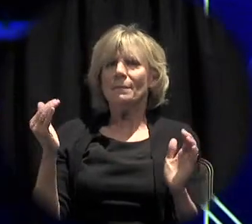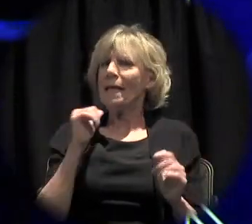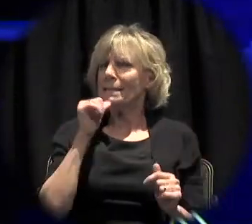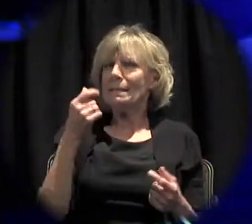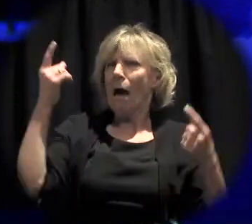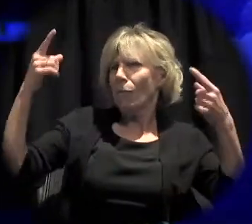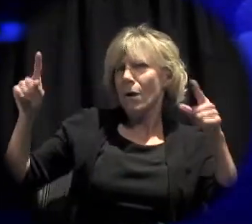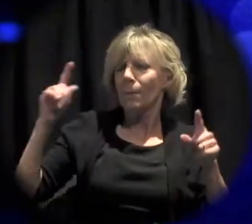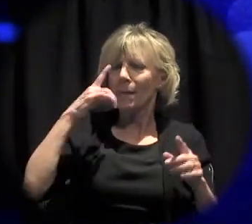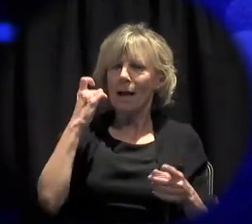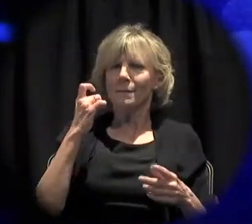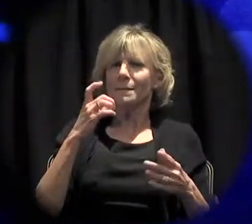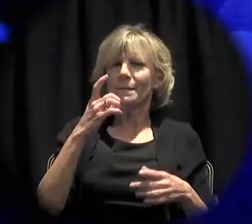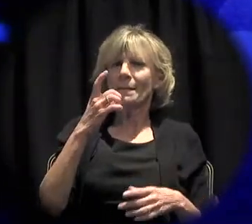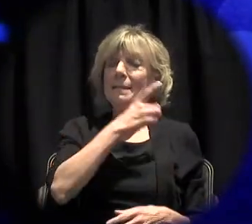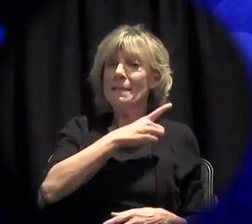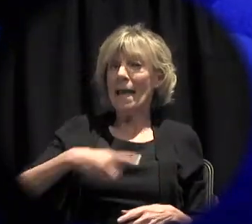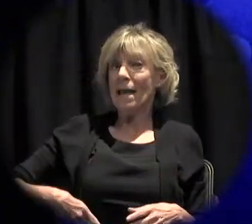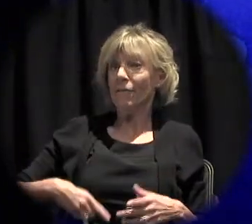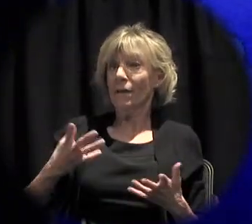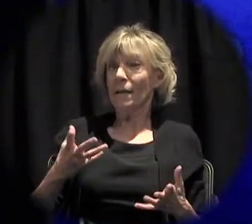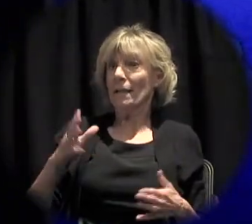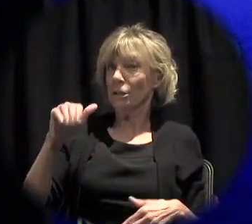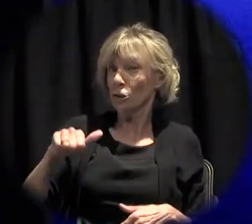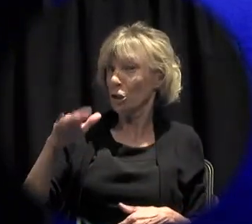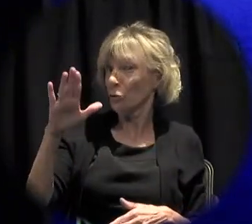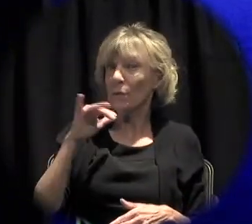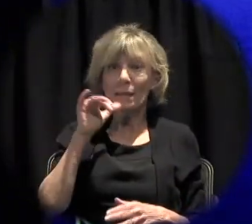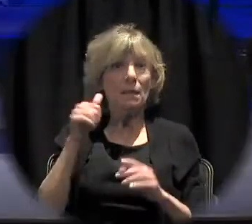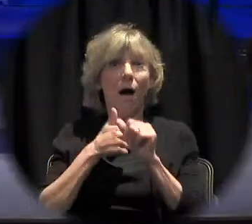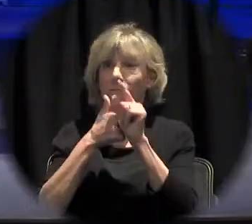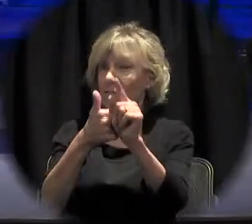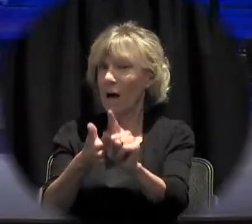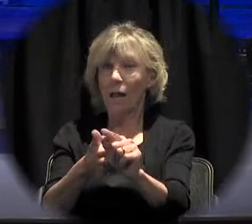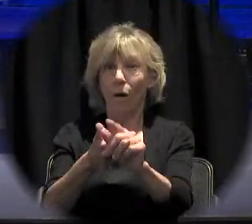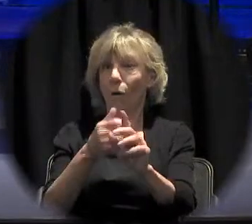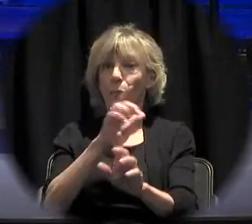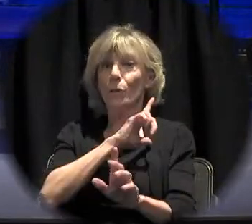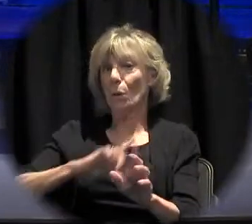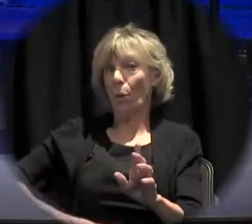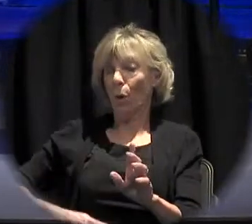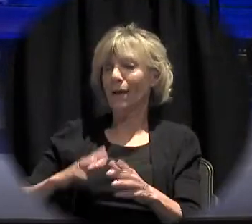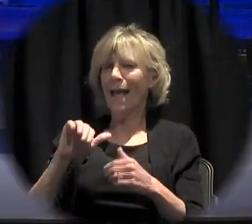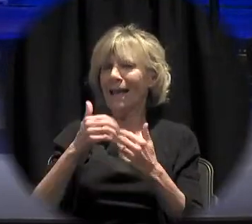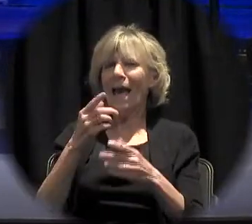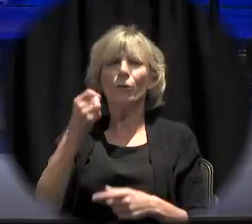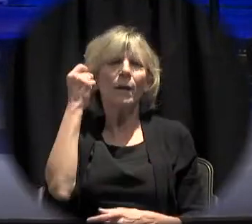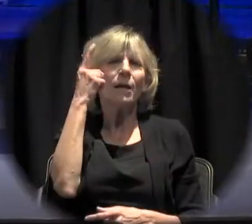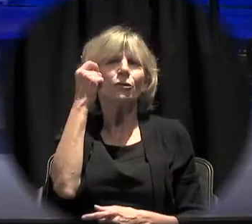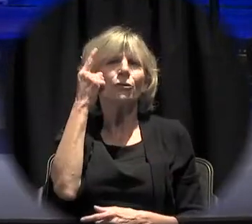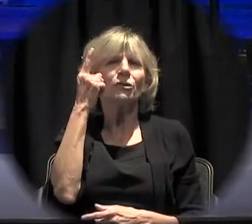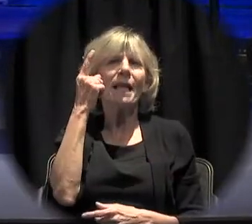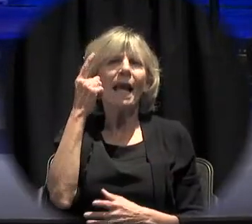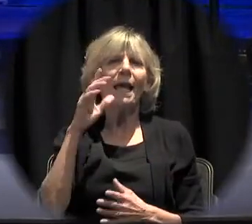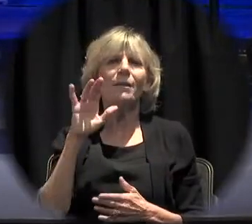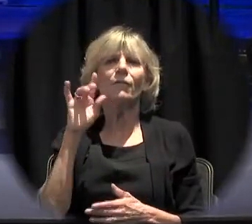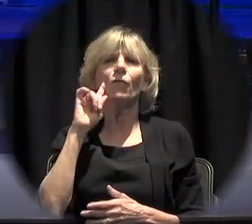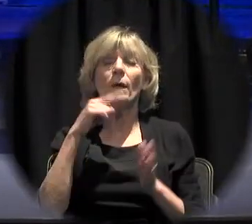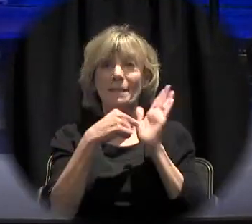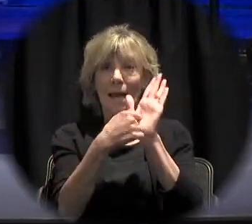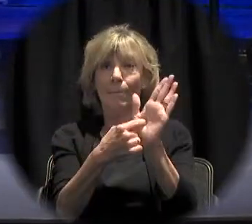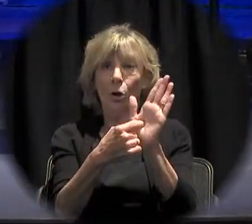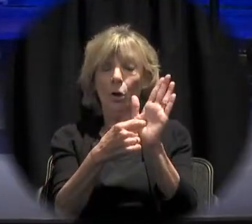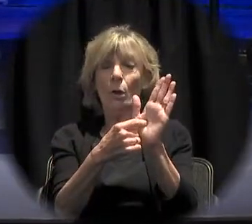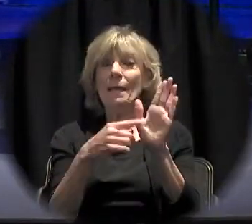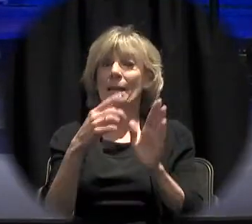Or how do we understand David's best friend, Jonathan, who probably had the most impeccable character of anyone